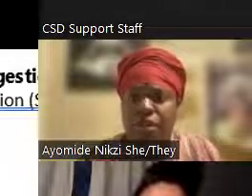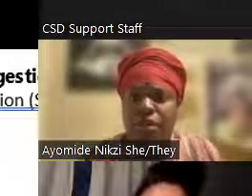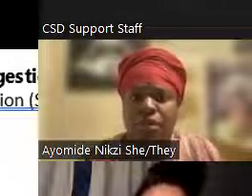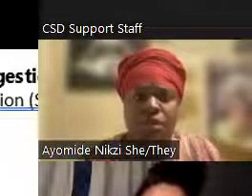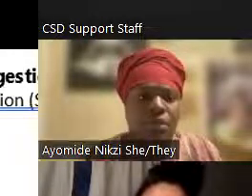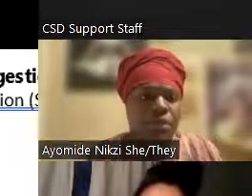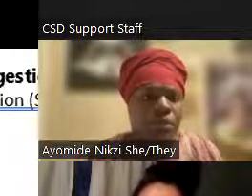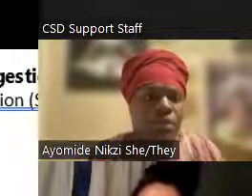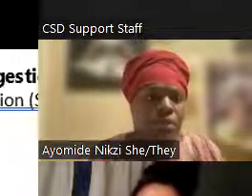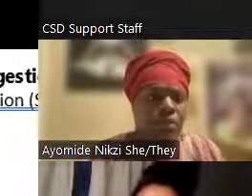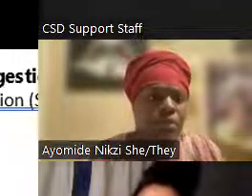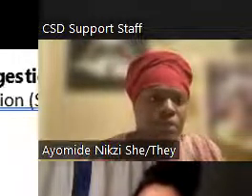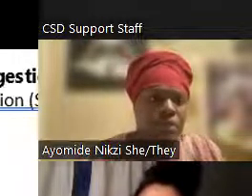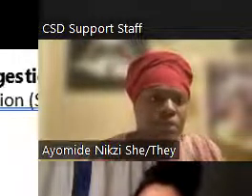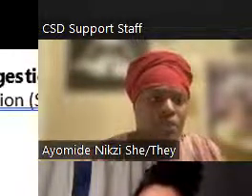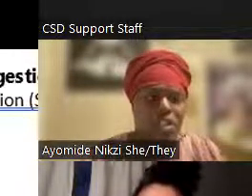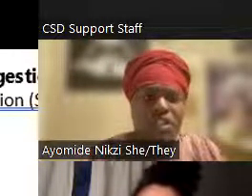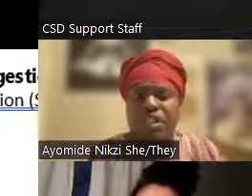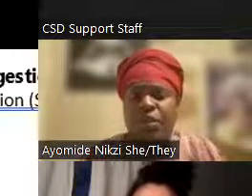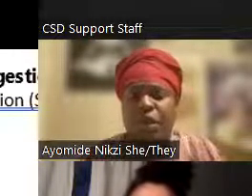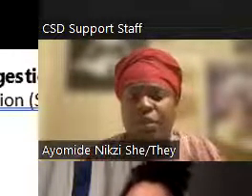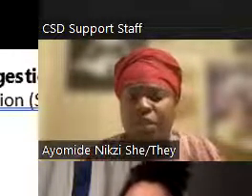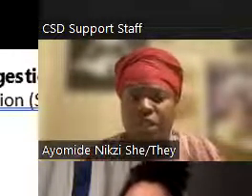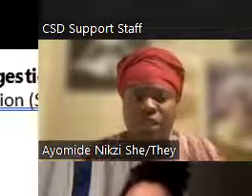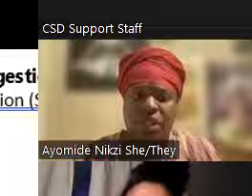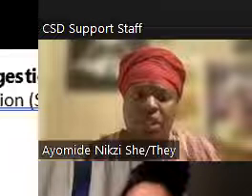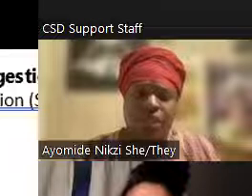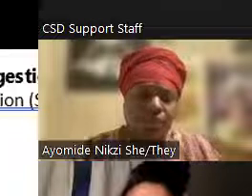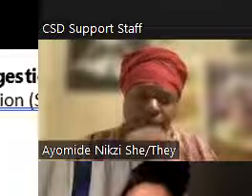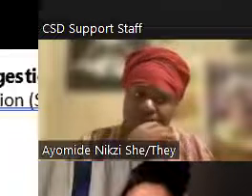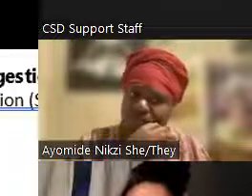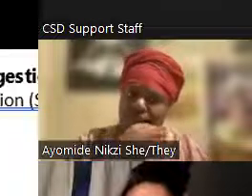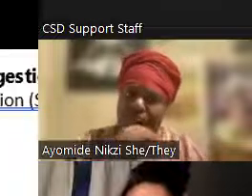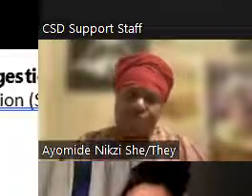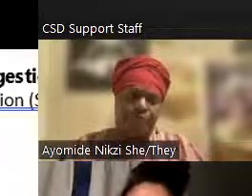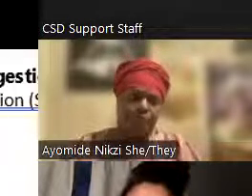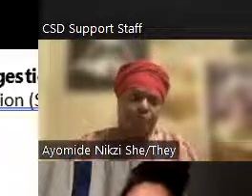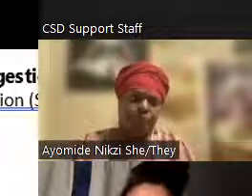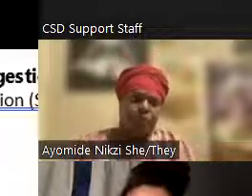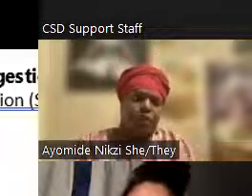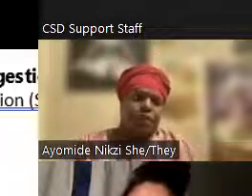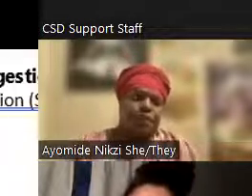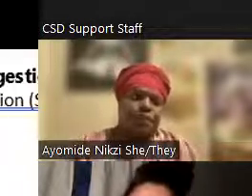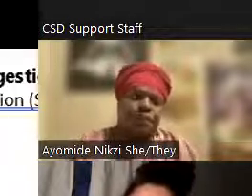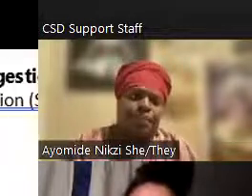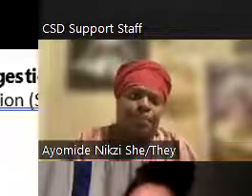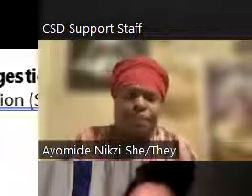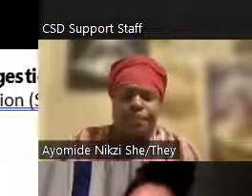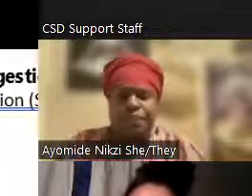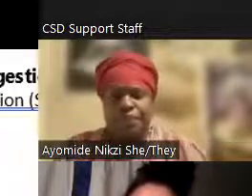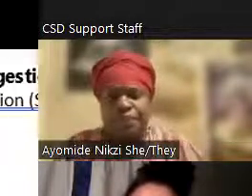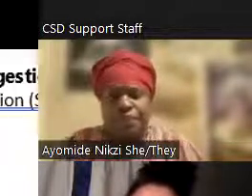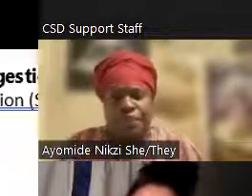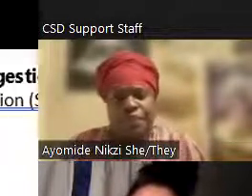And those are stricken, yes. Just the bottom one. Just the bottom one. Okay, sorry, I didn't see that clearly. Yeah,